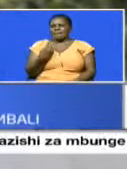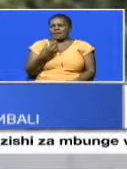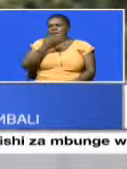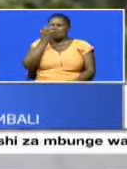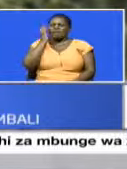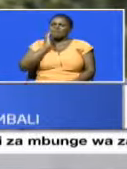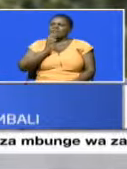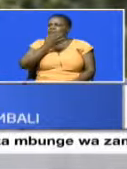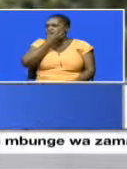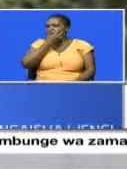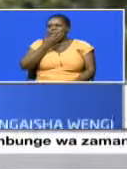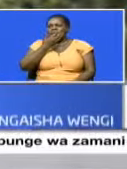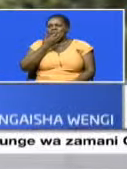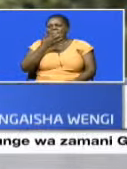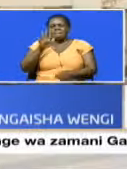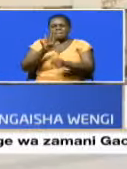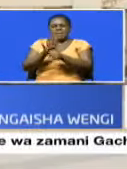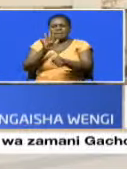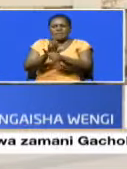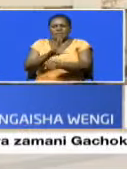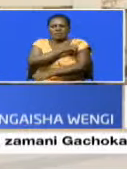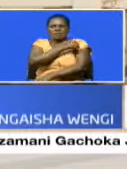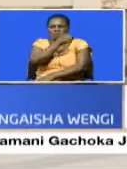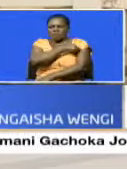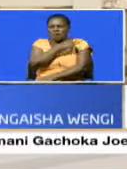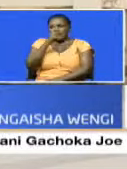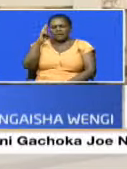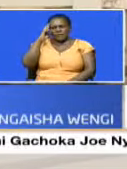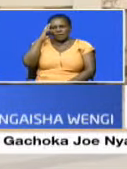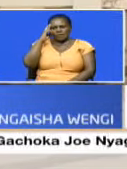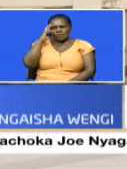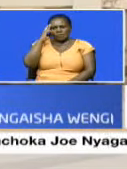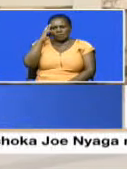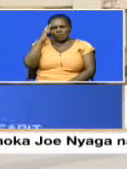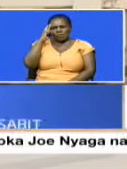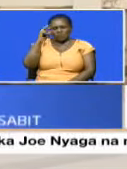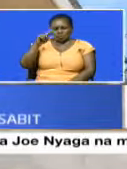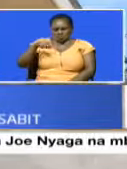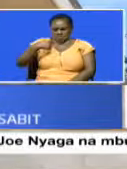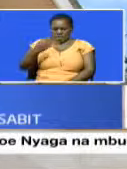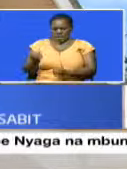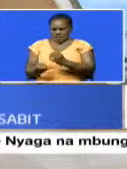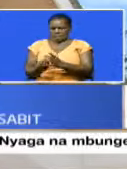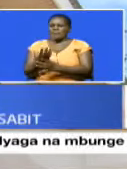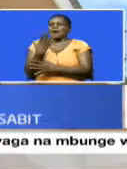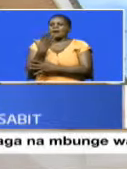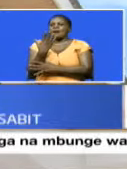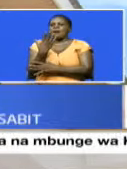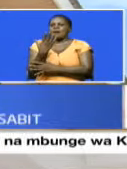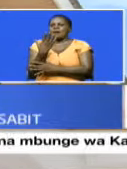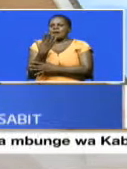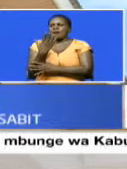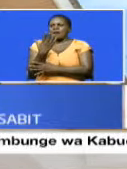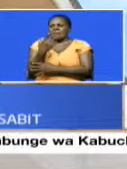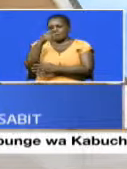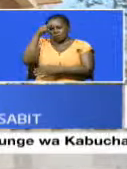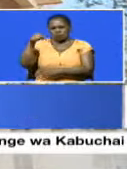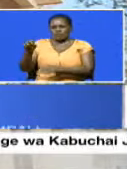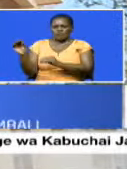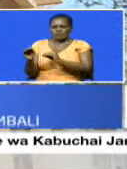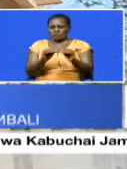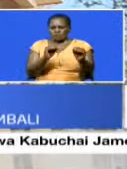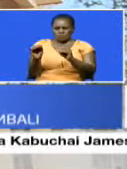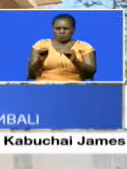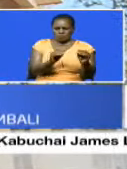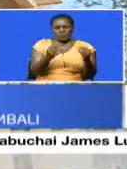Kenyatta Hospital, and so forth. And the reason we established for those many referrals